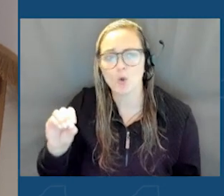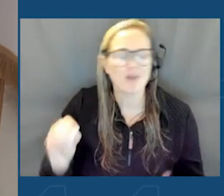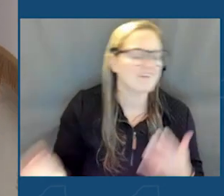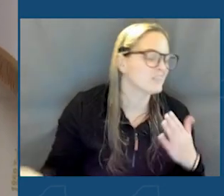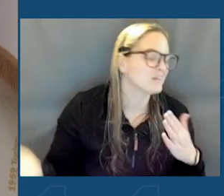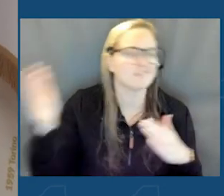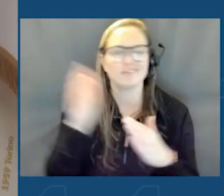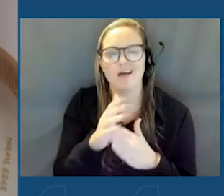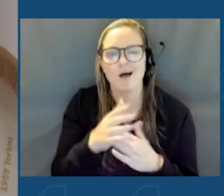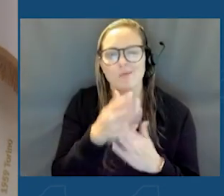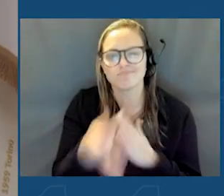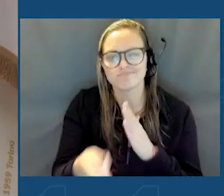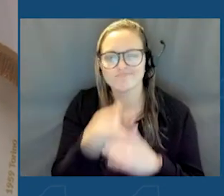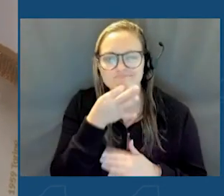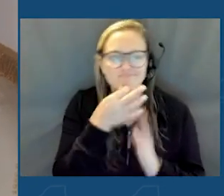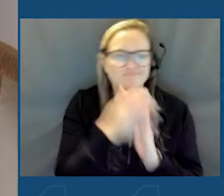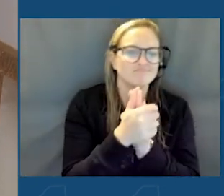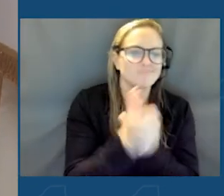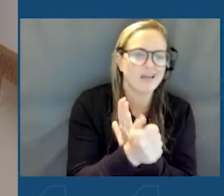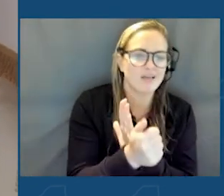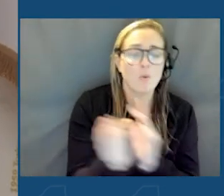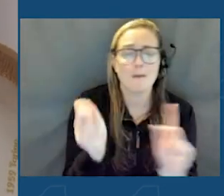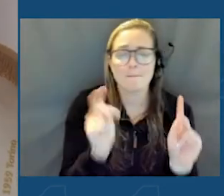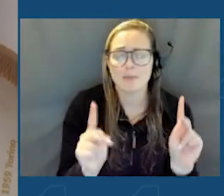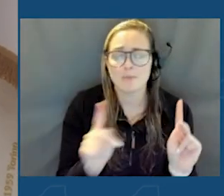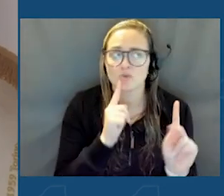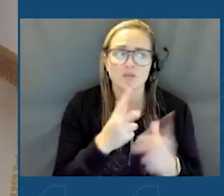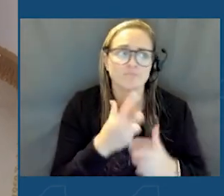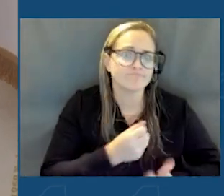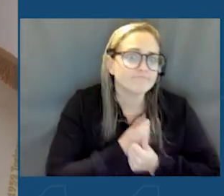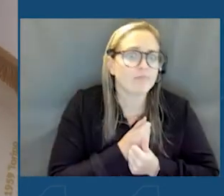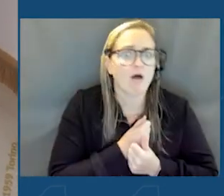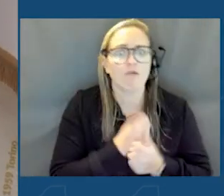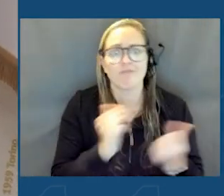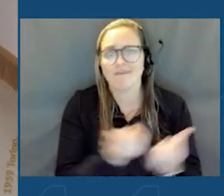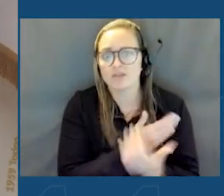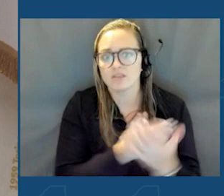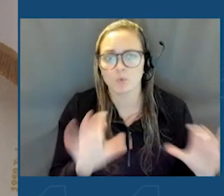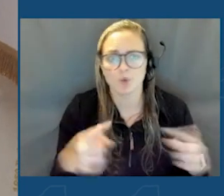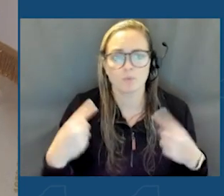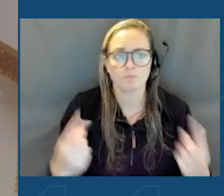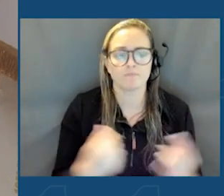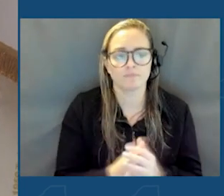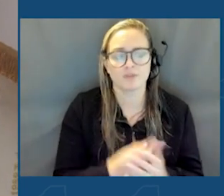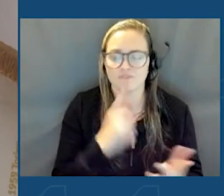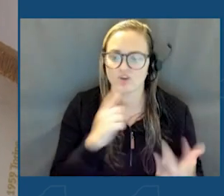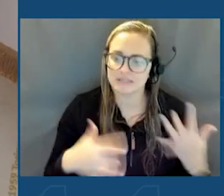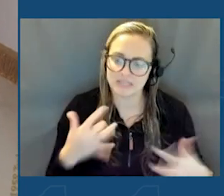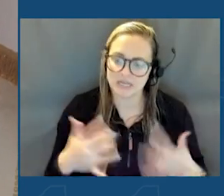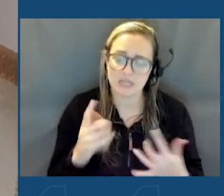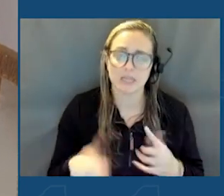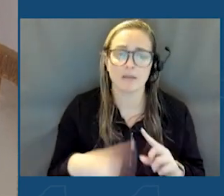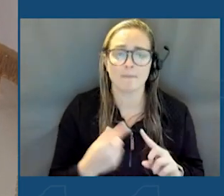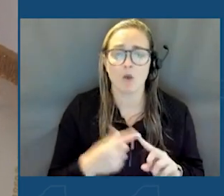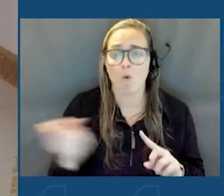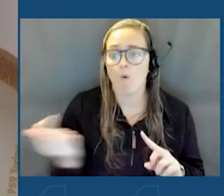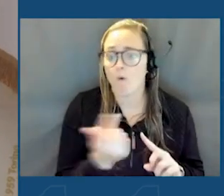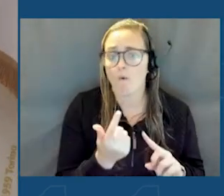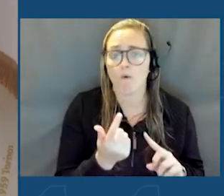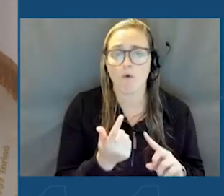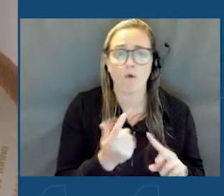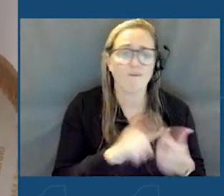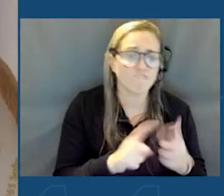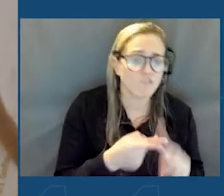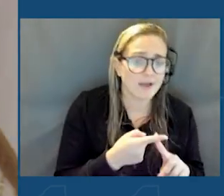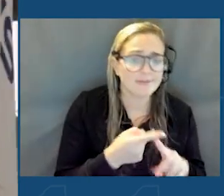bring talented people, but people who really, truly love everything we're doing here. And I also am very excited about all of our friends in